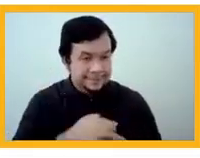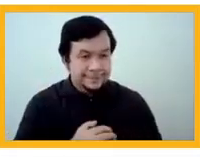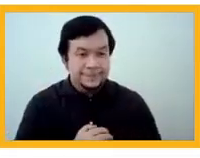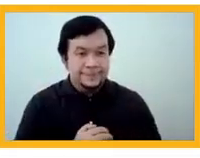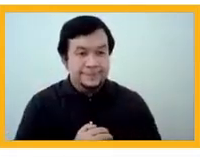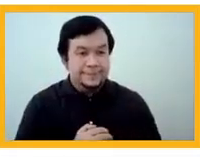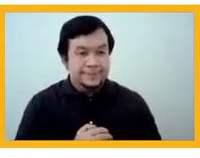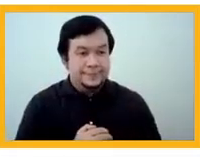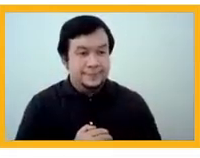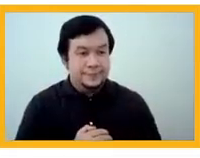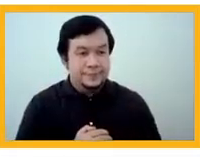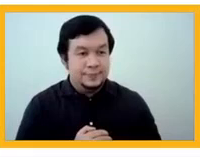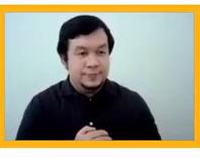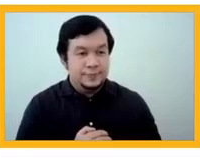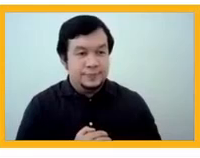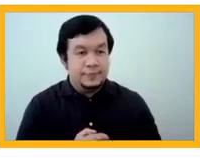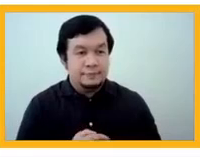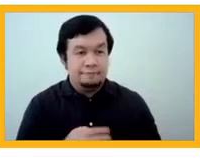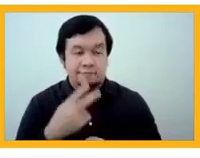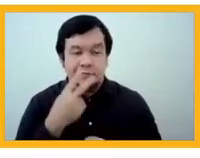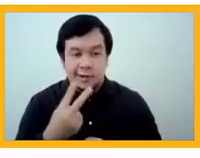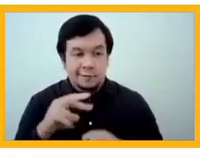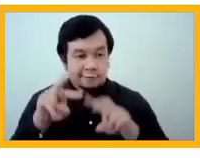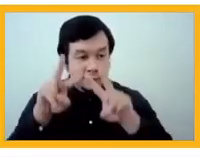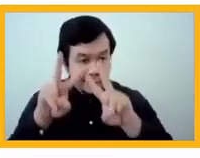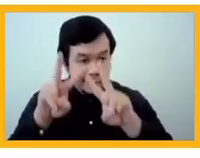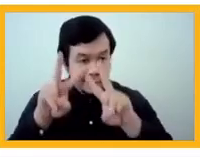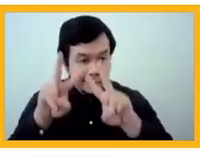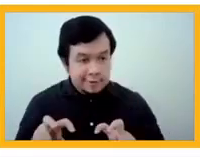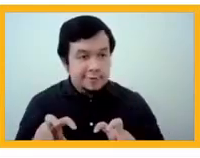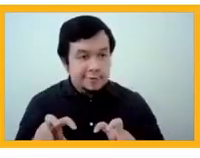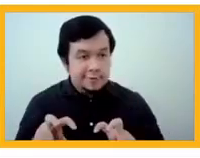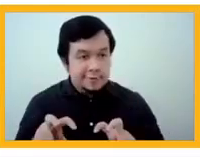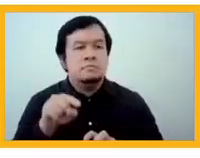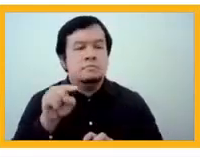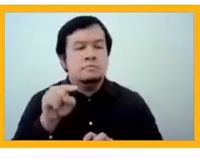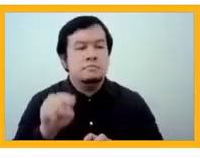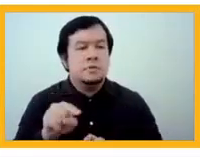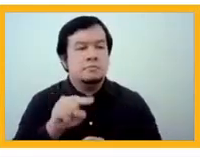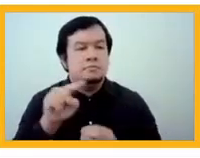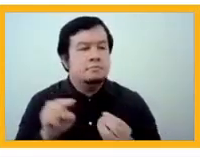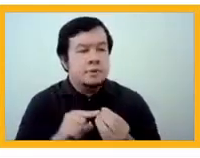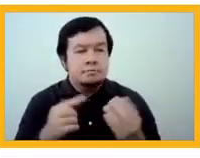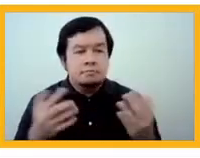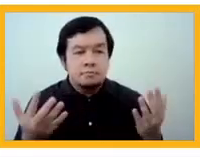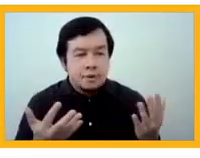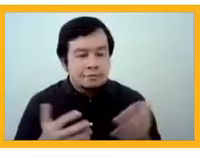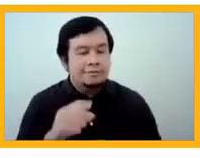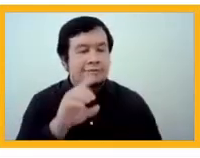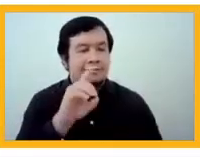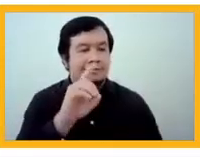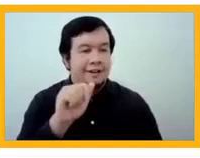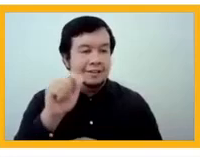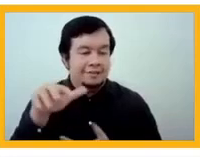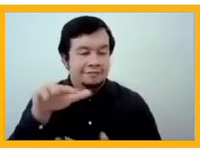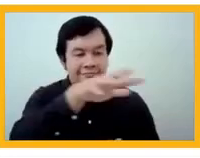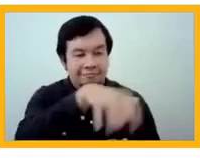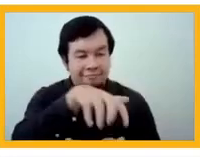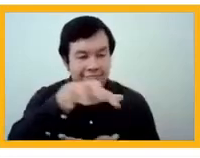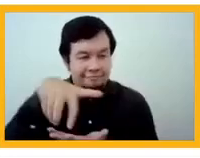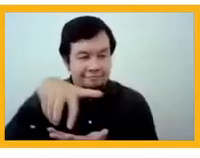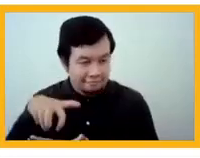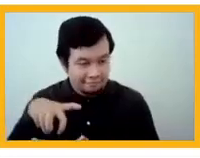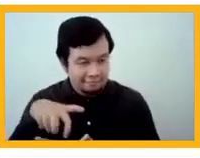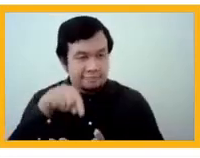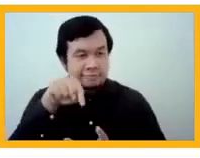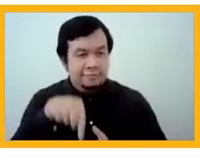of looking at the challenge of administrative data integrity. And what he does is he looks at official test data. This is not even high, this is not a